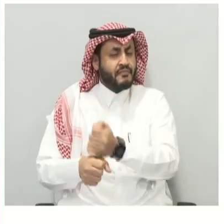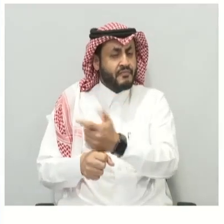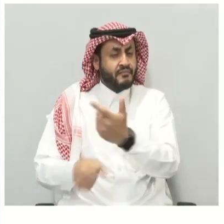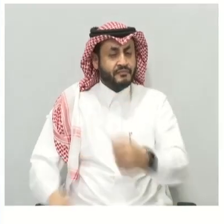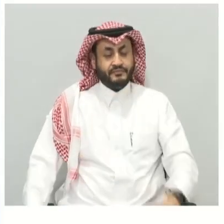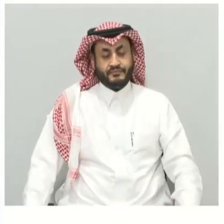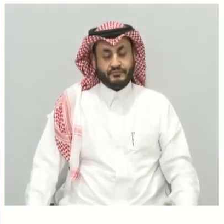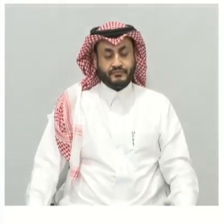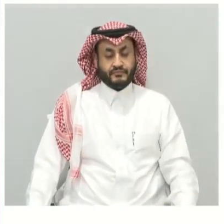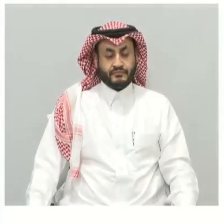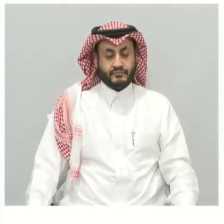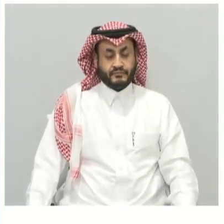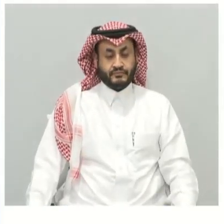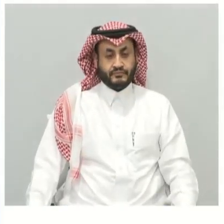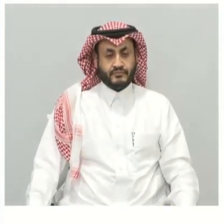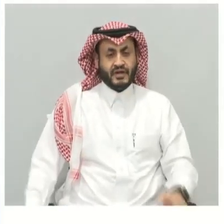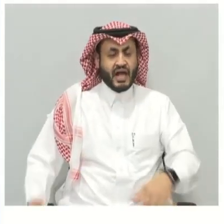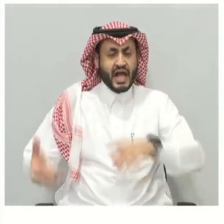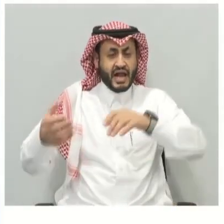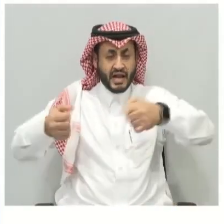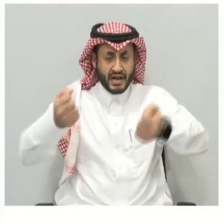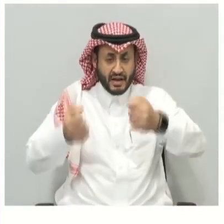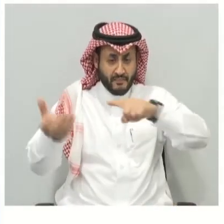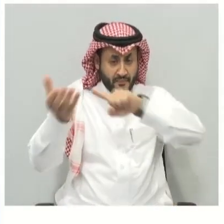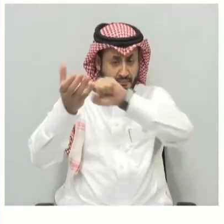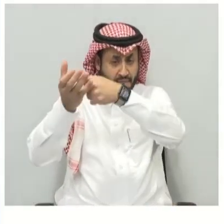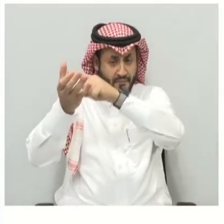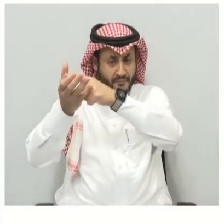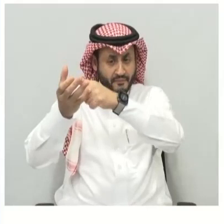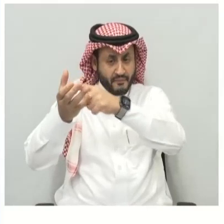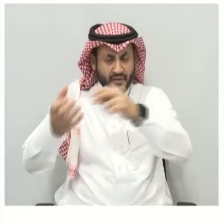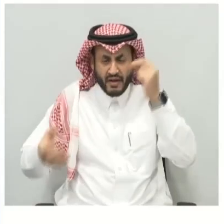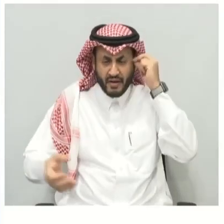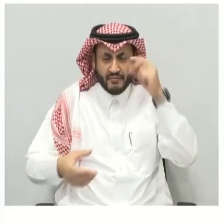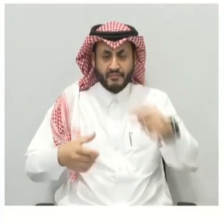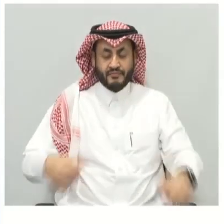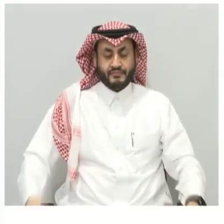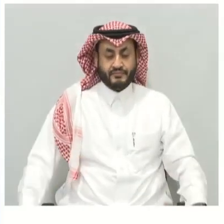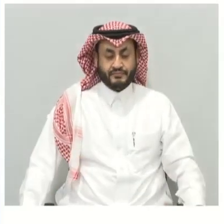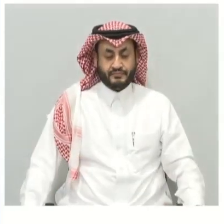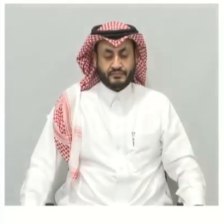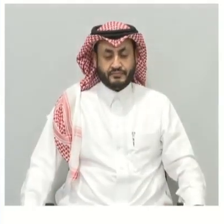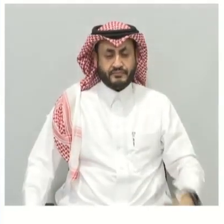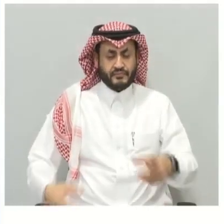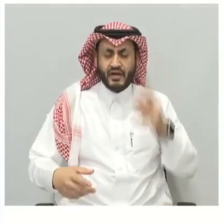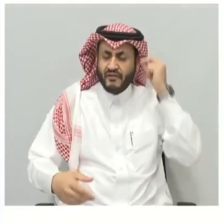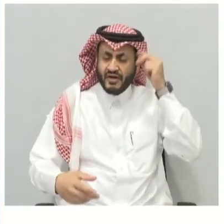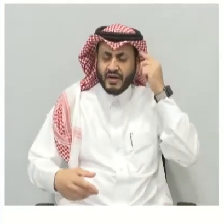do? He's a mechanic. But he always carries a briefcase, and people think he's a